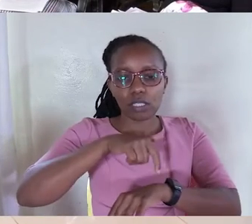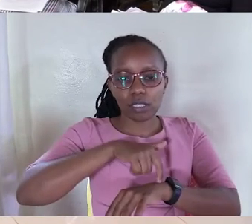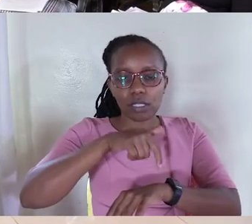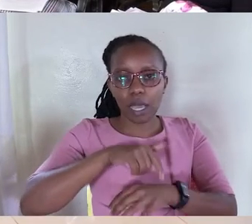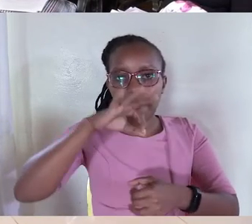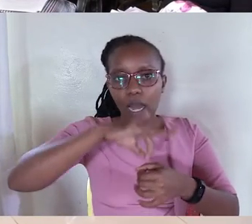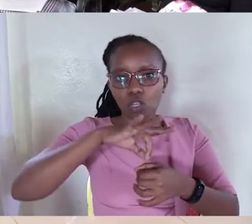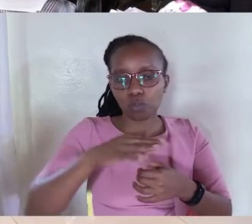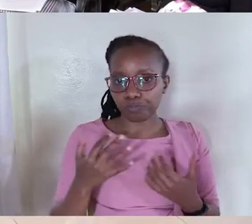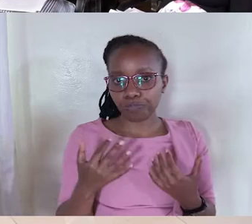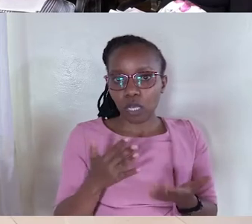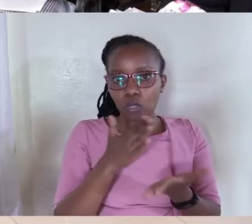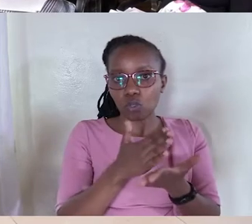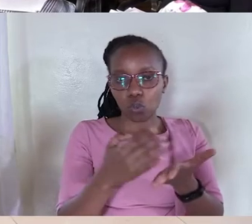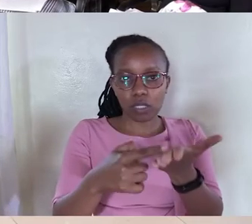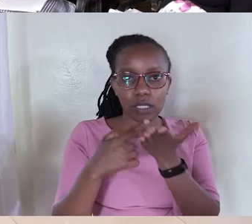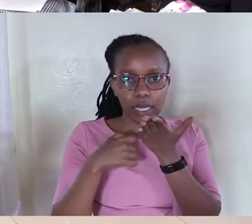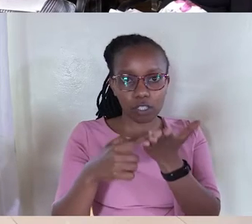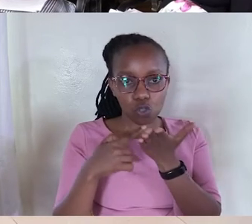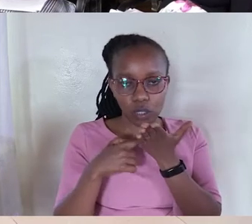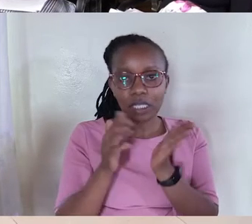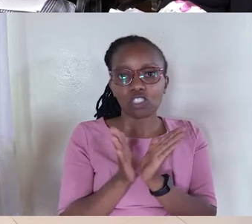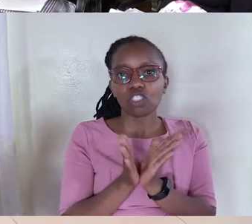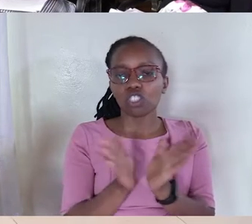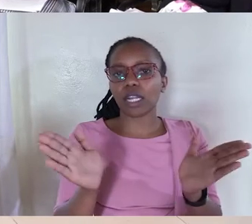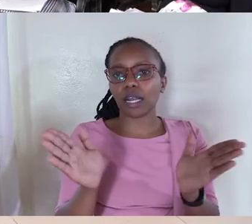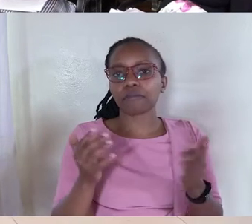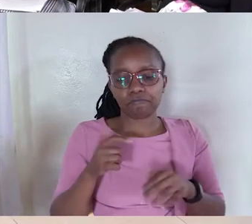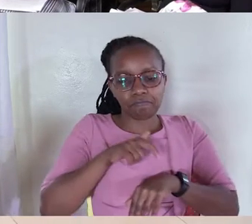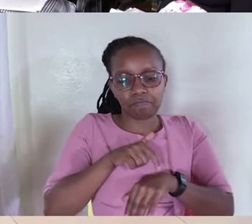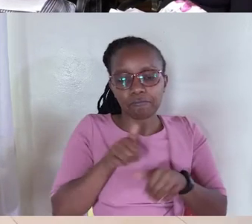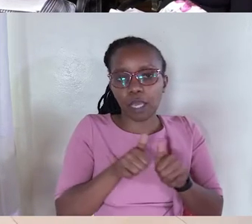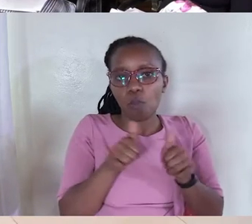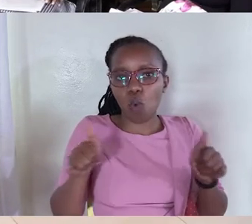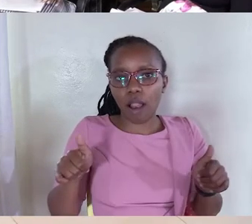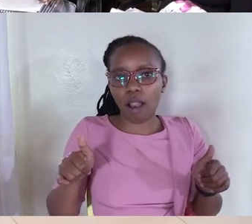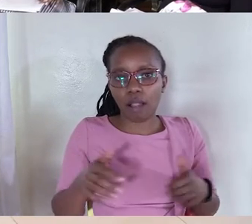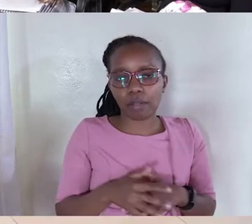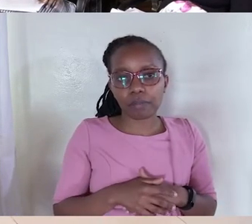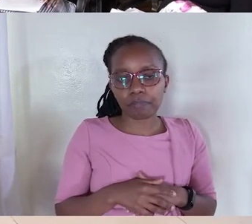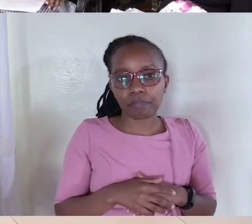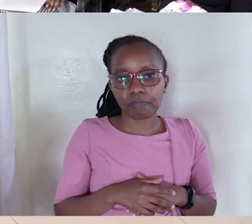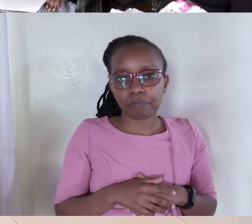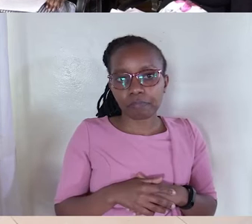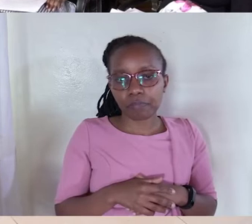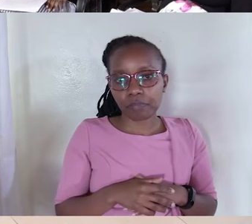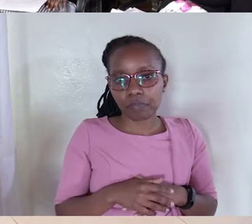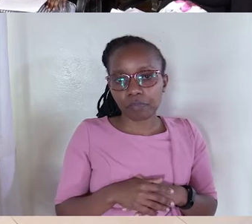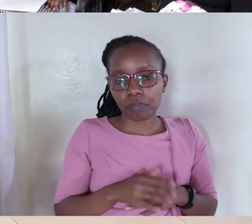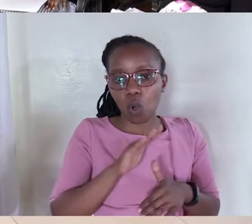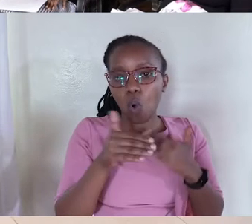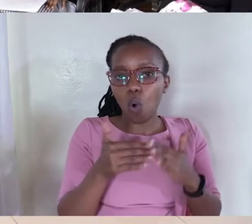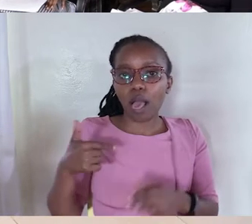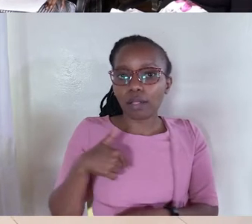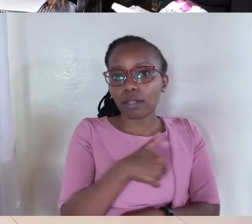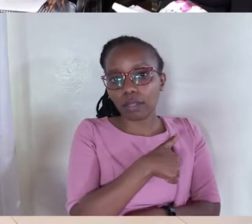So indeed, this discussion generally is timely, and it's just also a wake-up call for all of